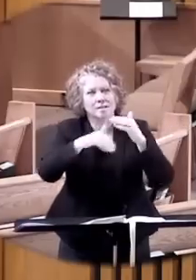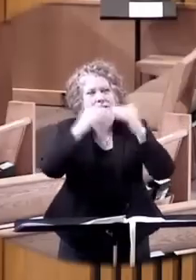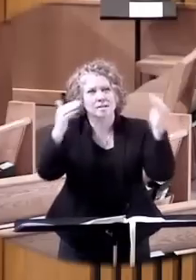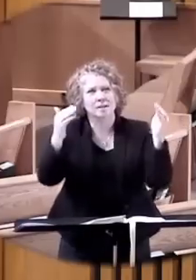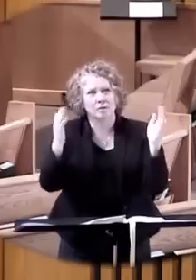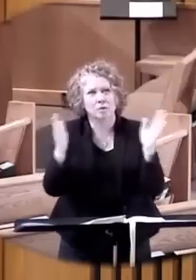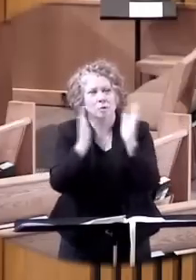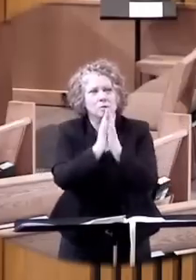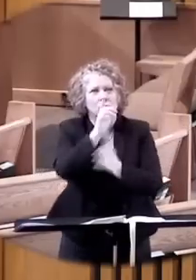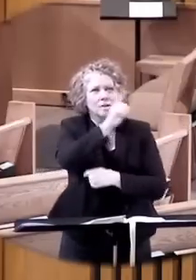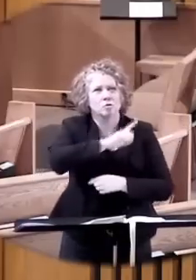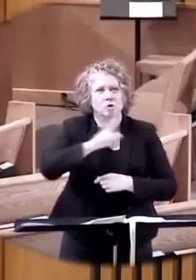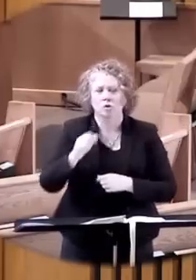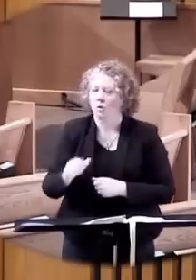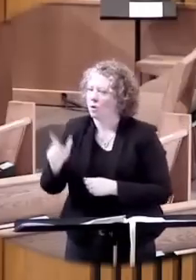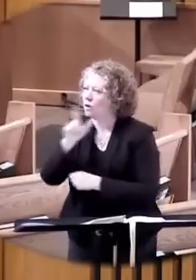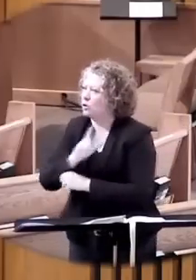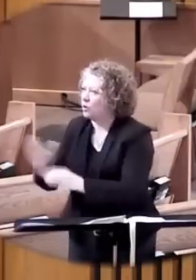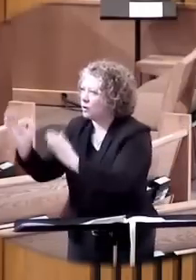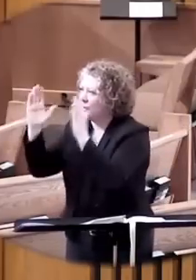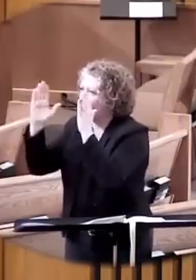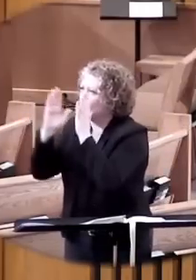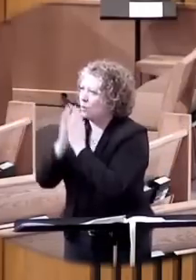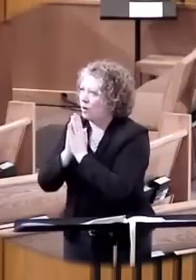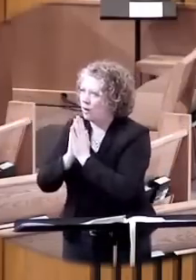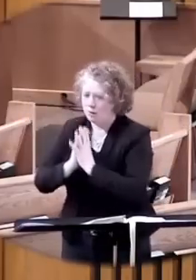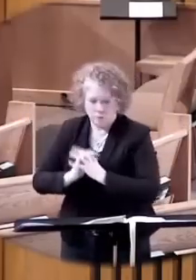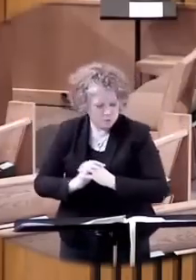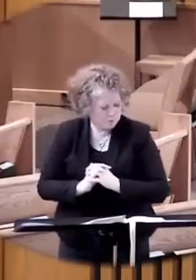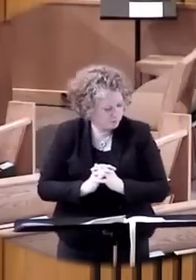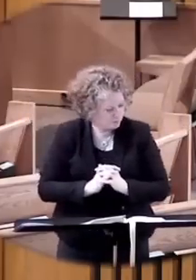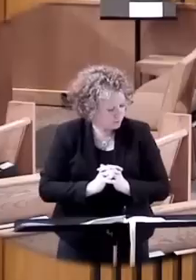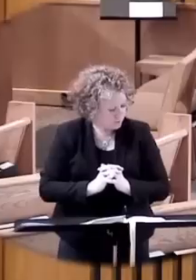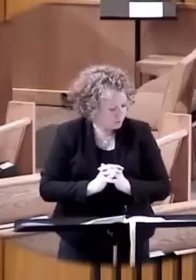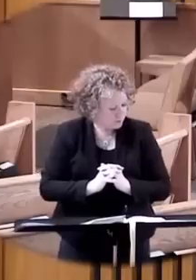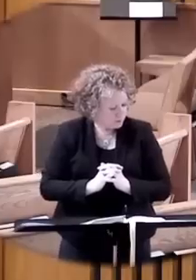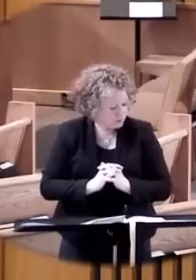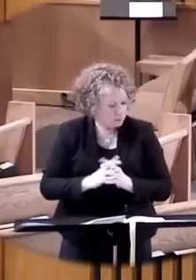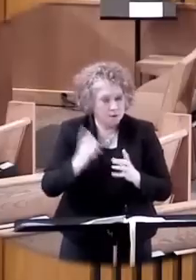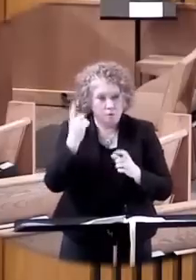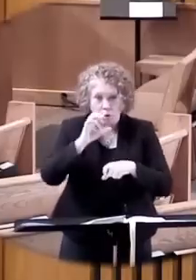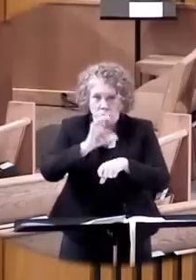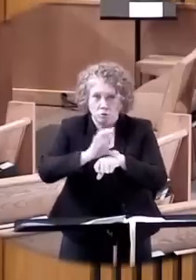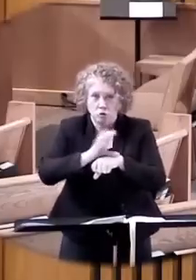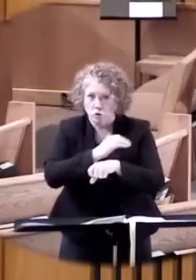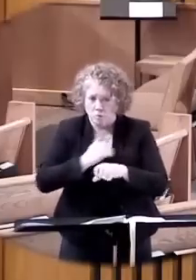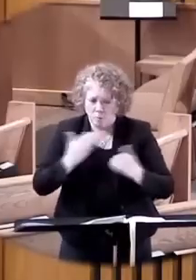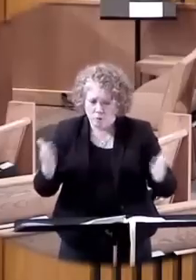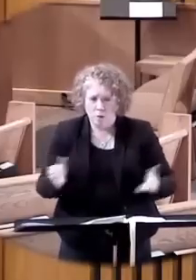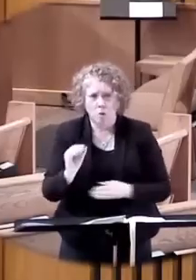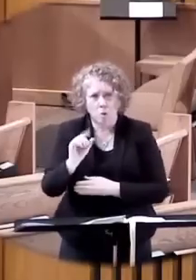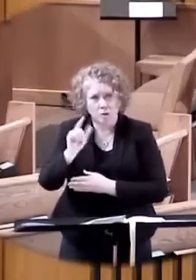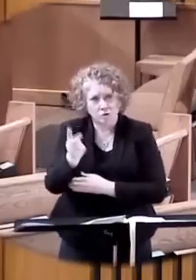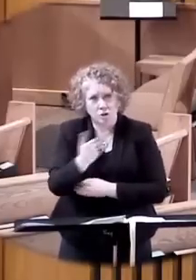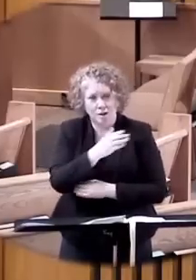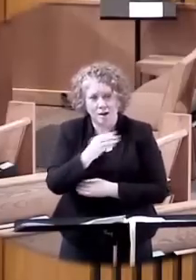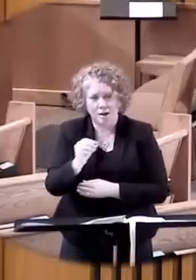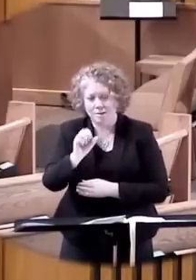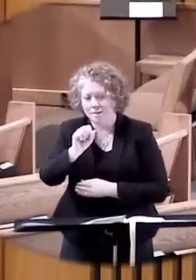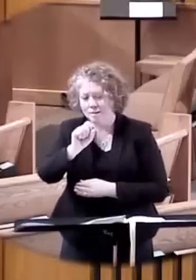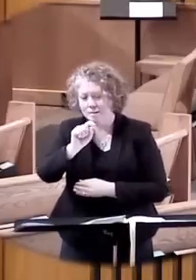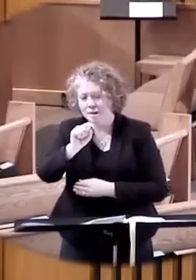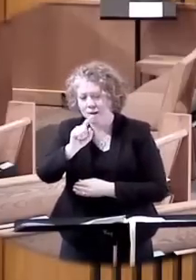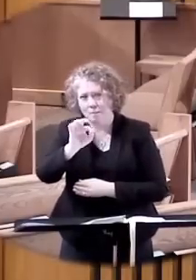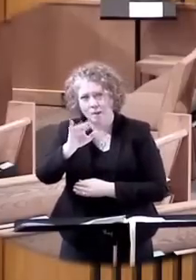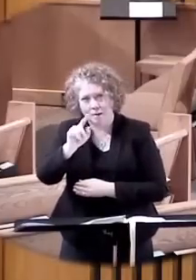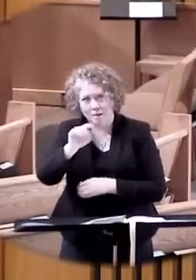Lord. Lord, hear our prayer. For the parishioners of Our Lady of Grace and Saint Benedict